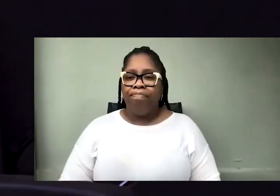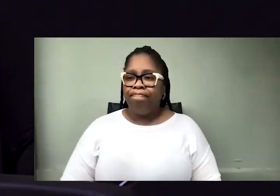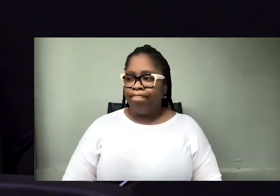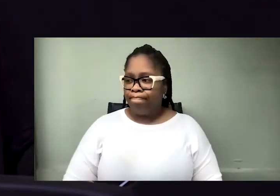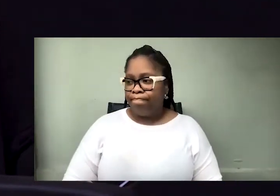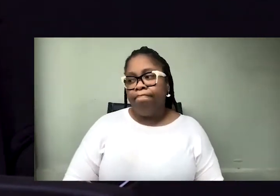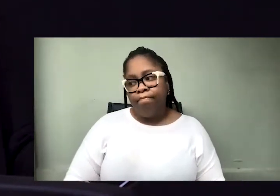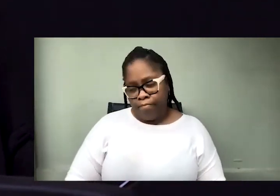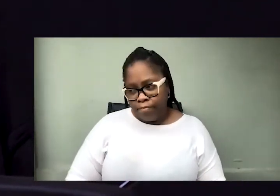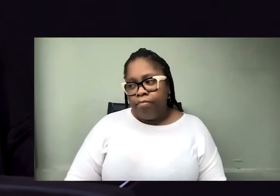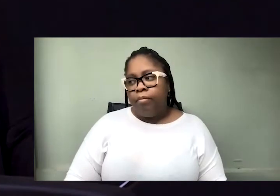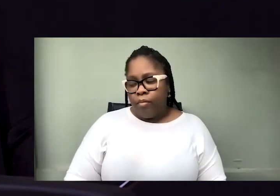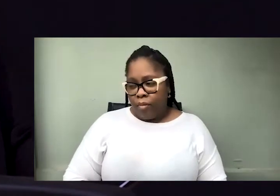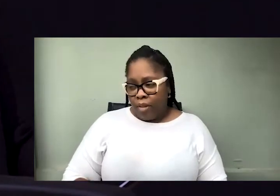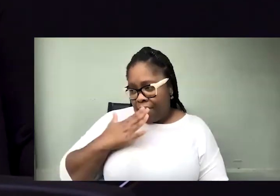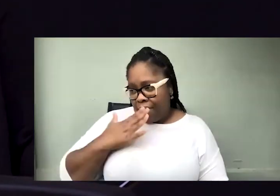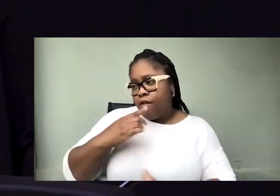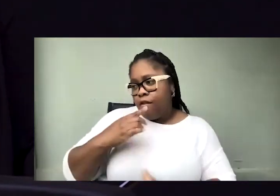story.